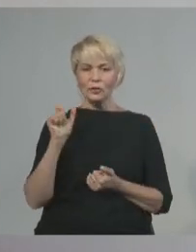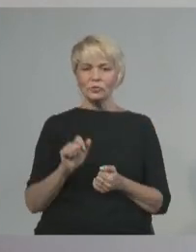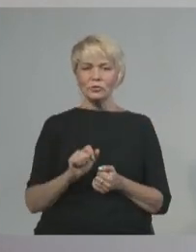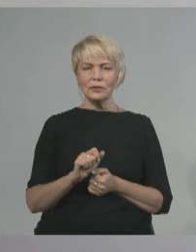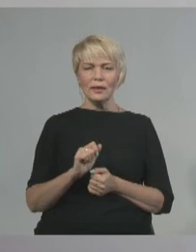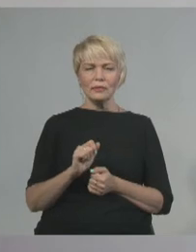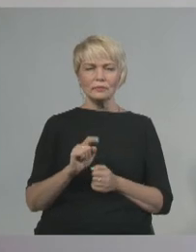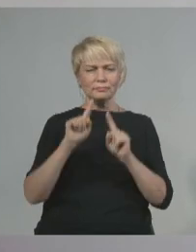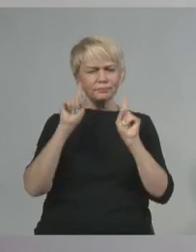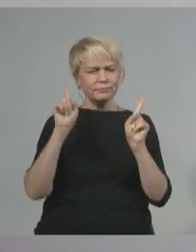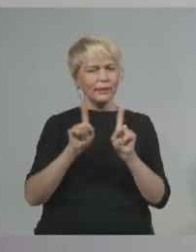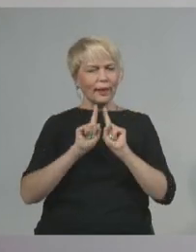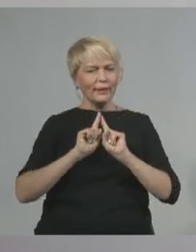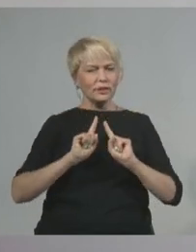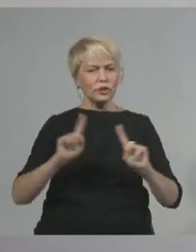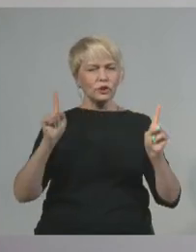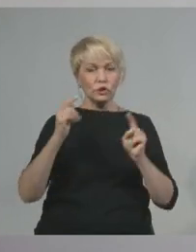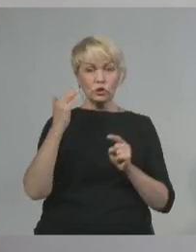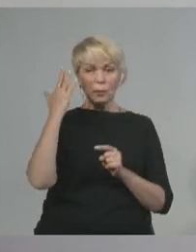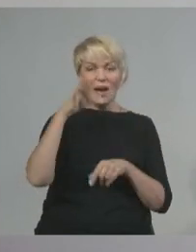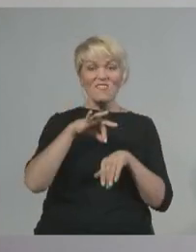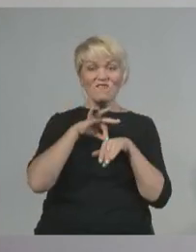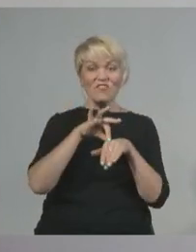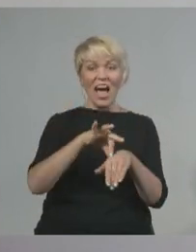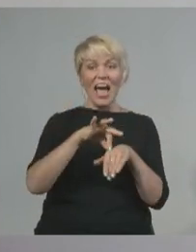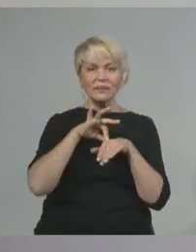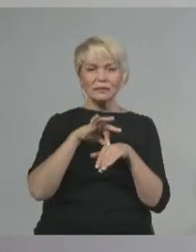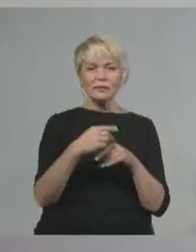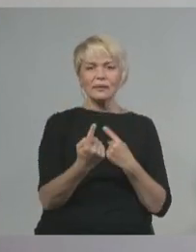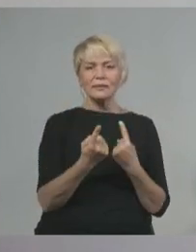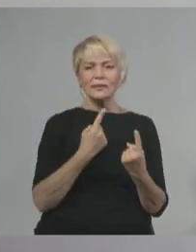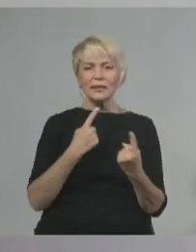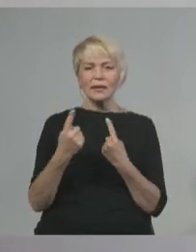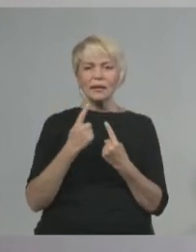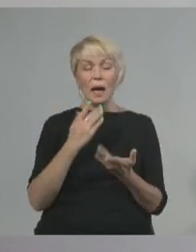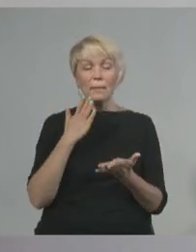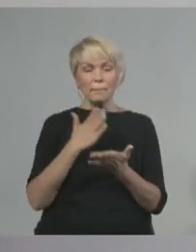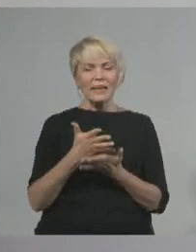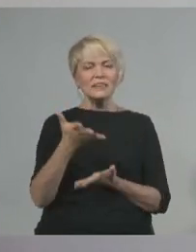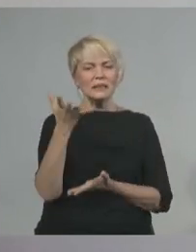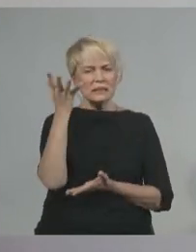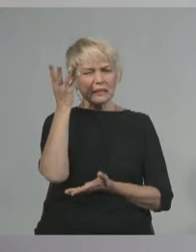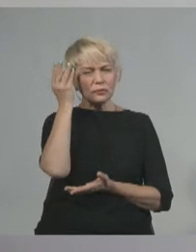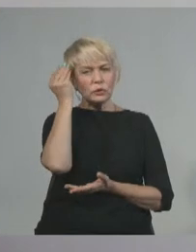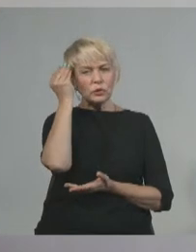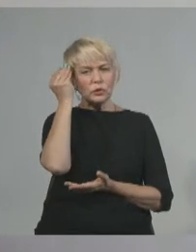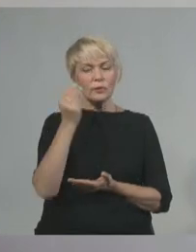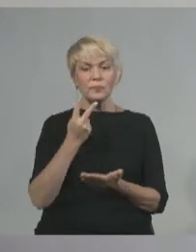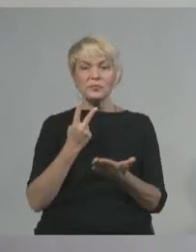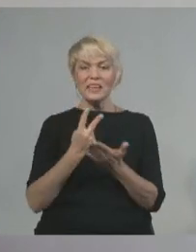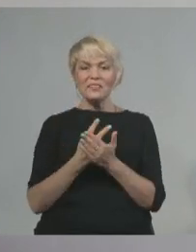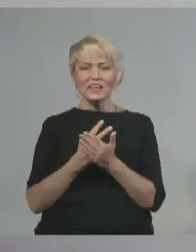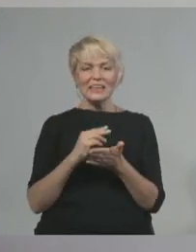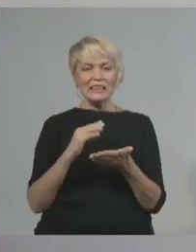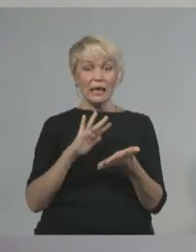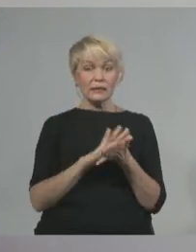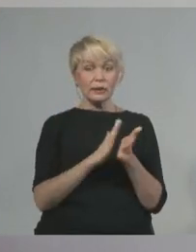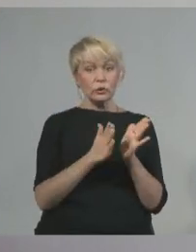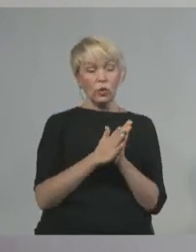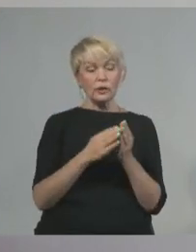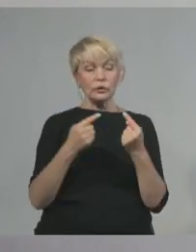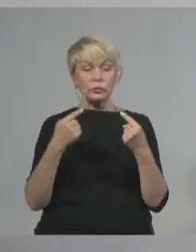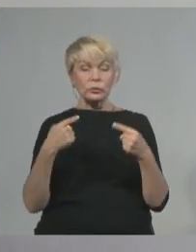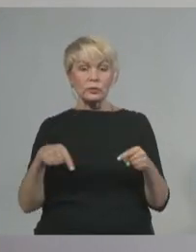dialogue of debate making up your own mind looking at several angles and making up your own mind and then also learning to